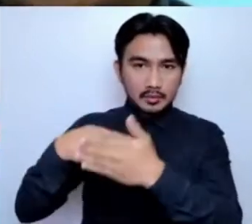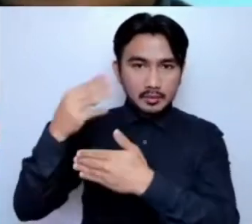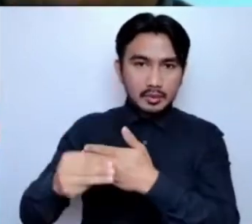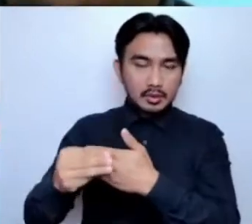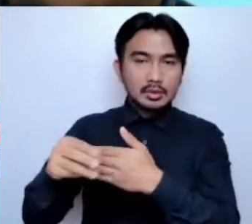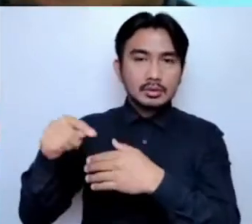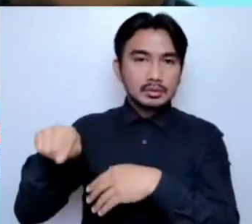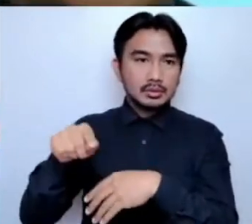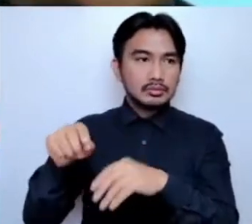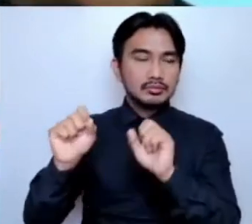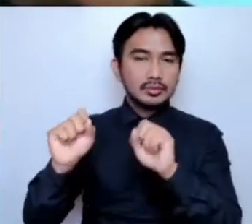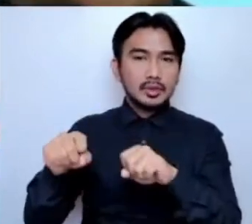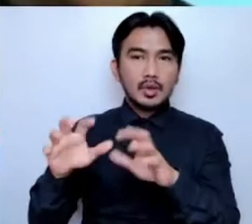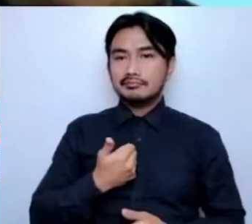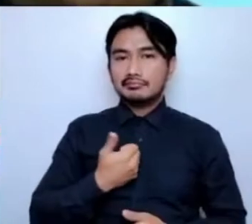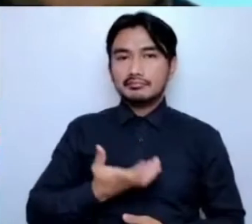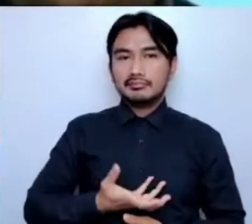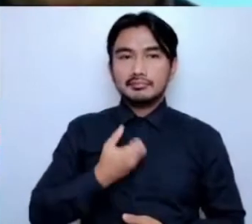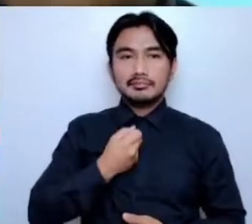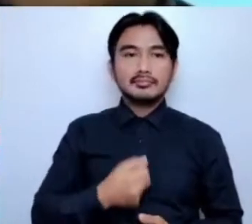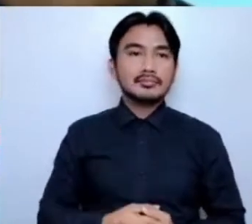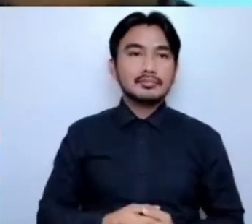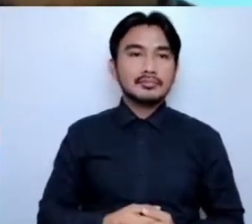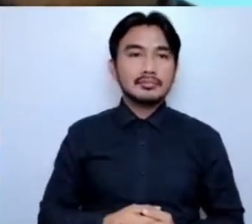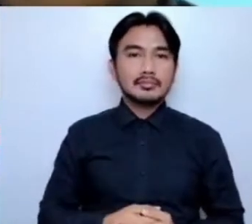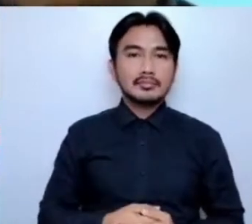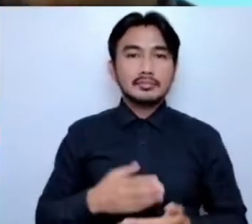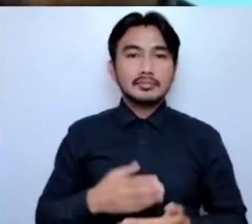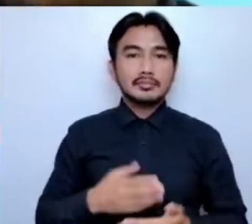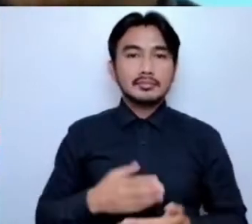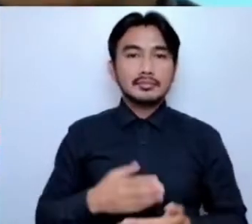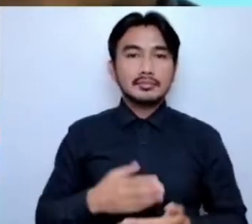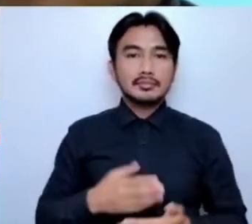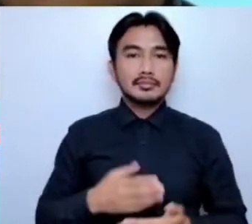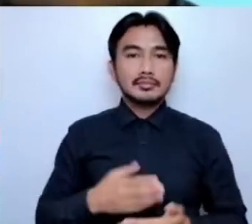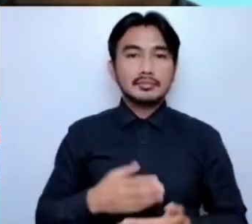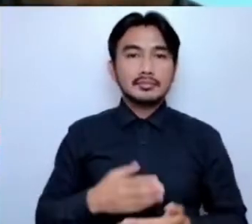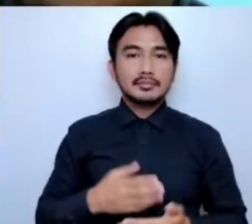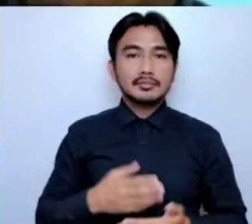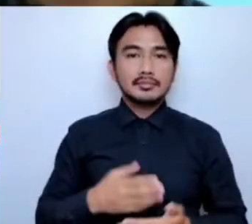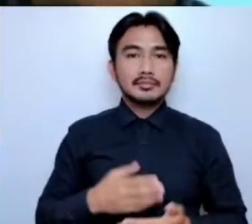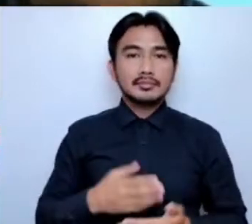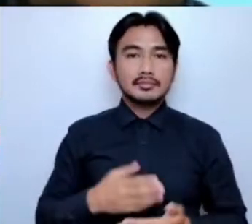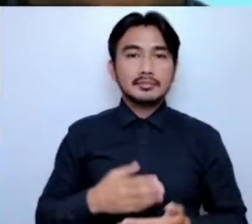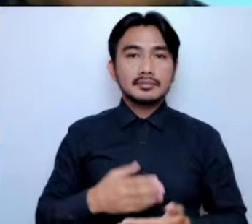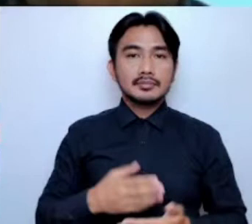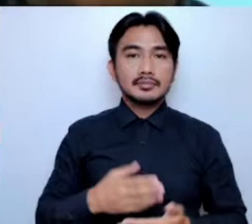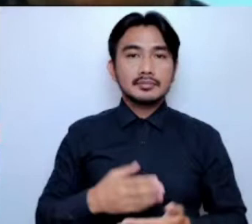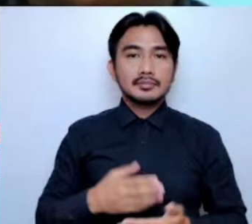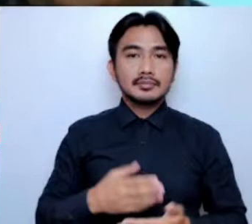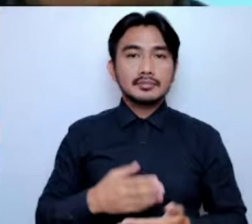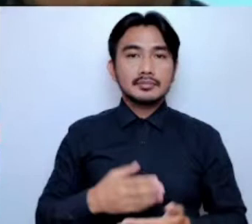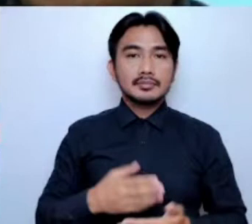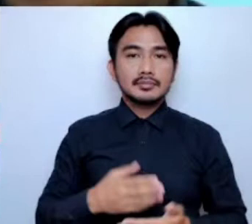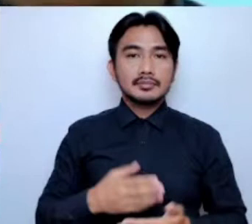the help of your colleagues. If we submit MOV1, do we need to append